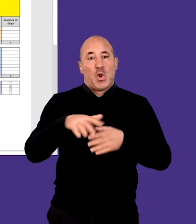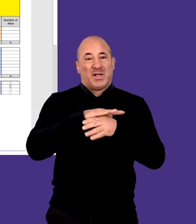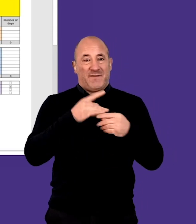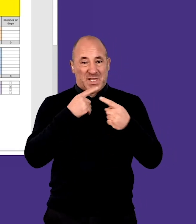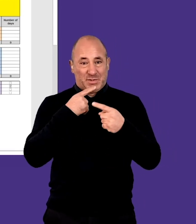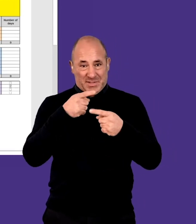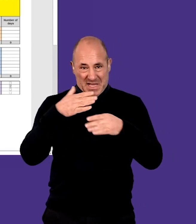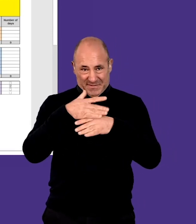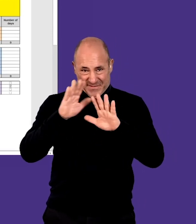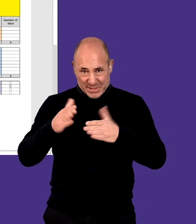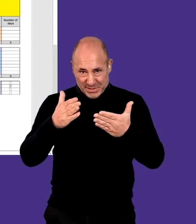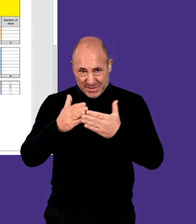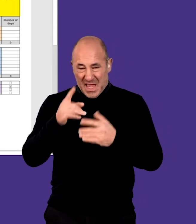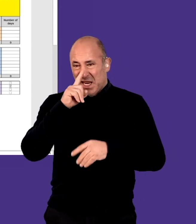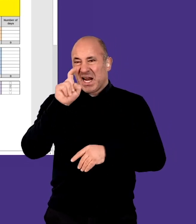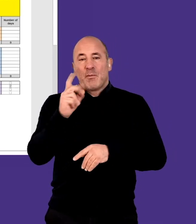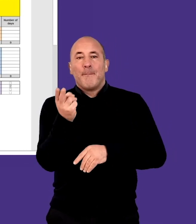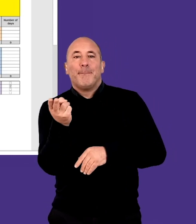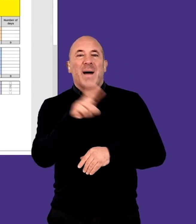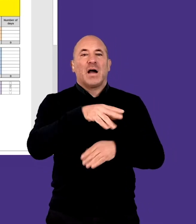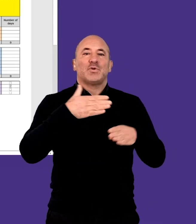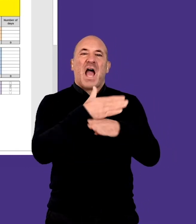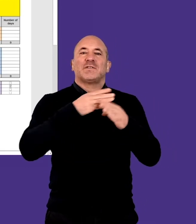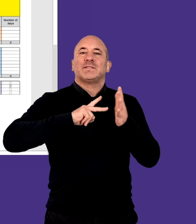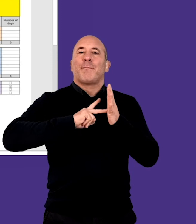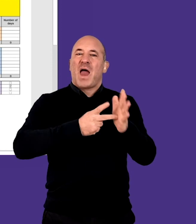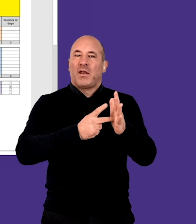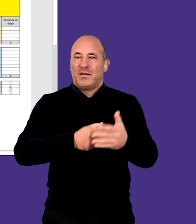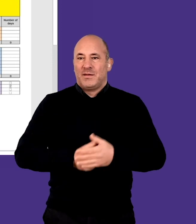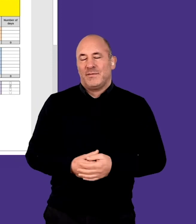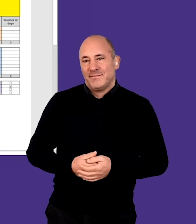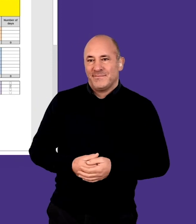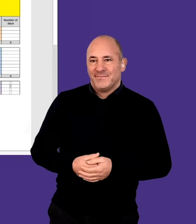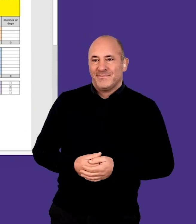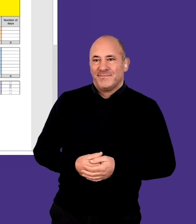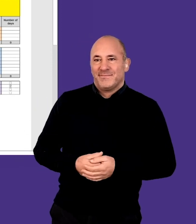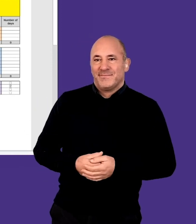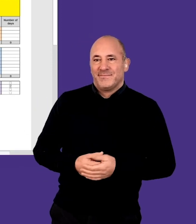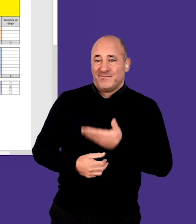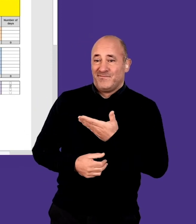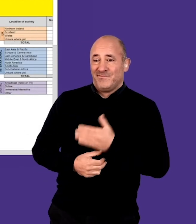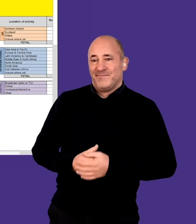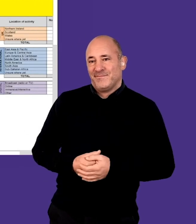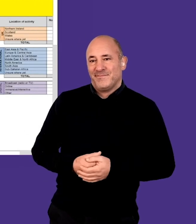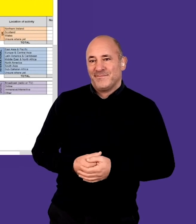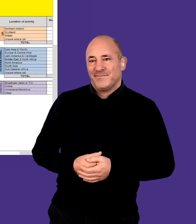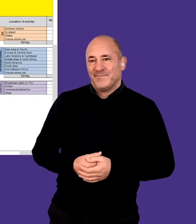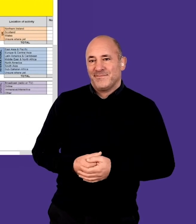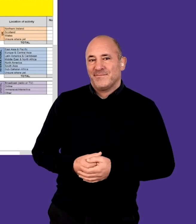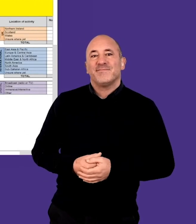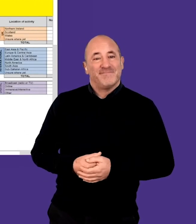When you've provided the location information for your activity, you can click Return to Activity Plan